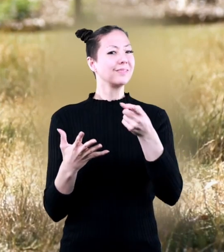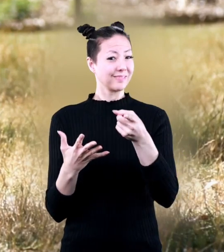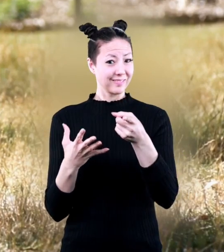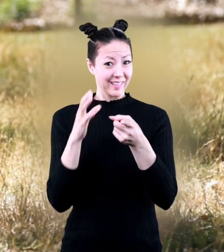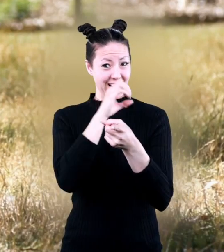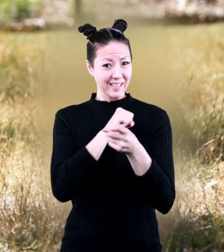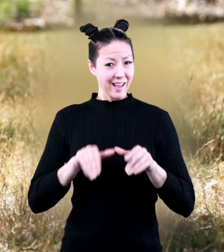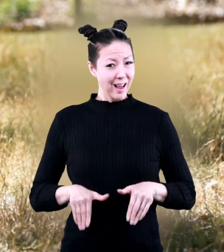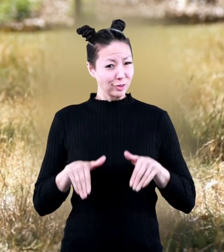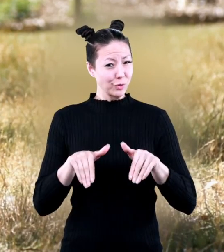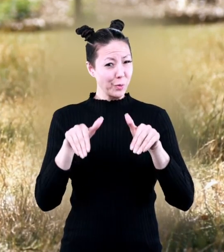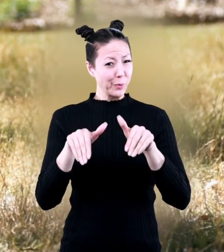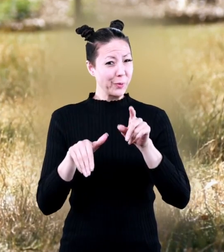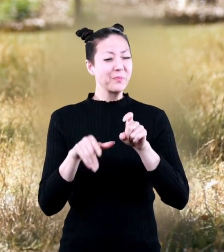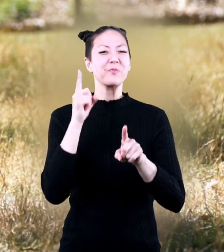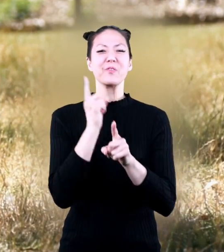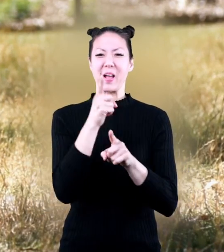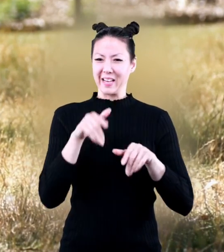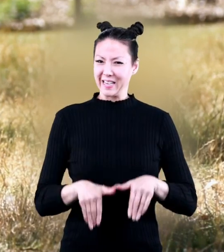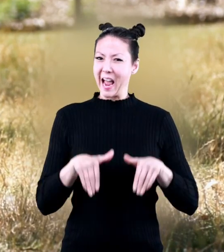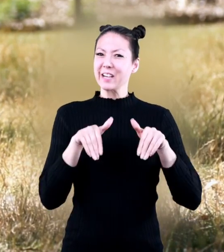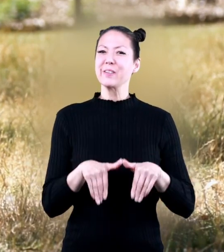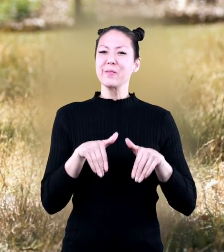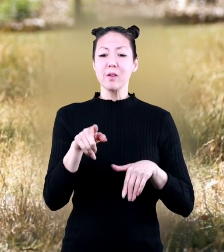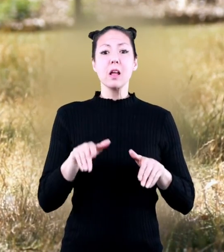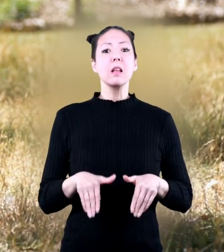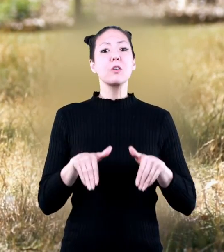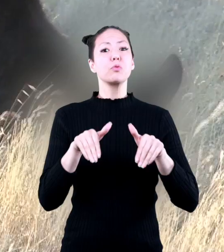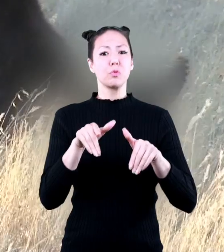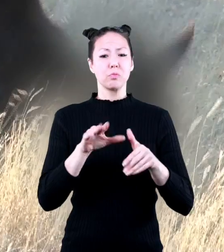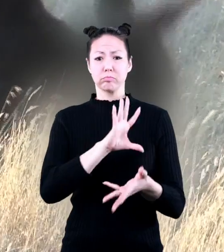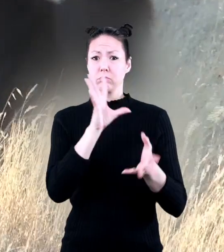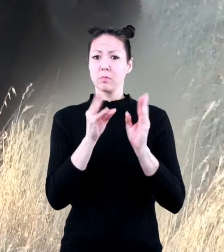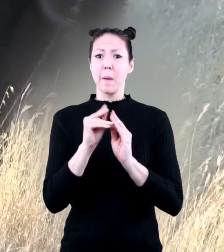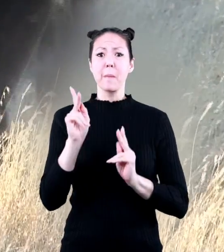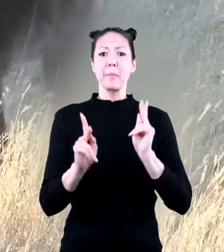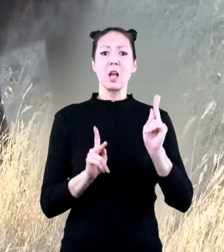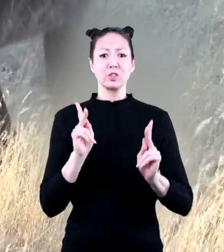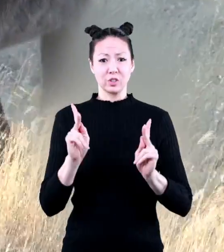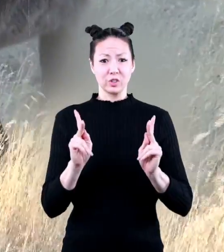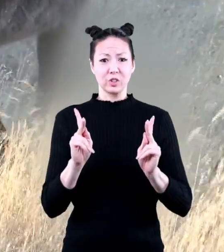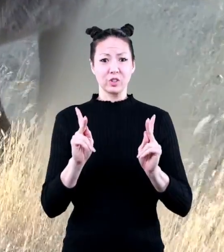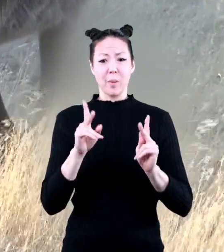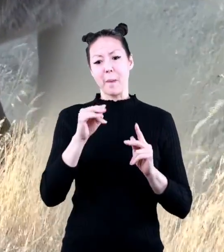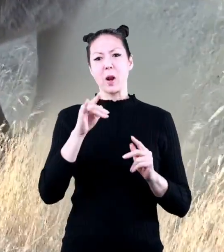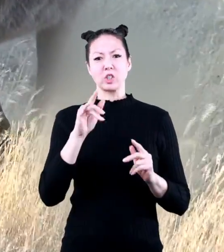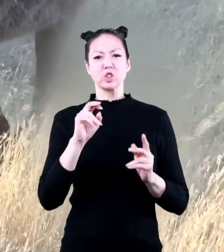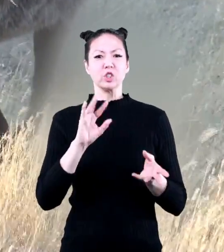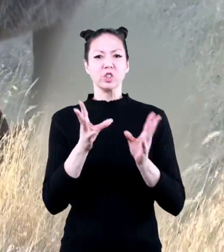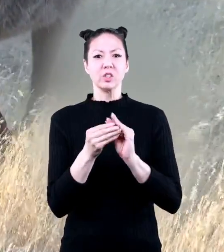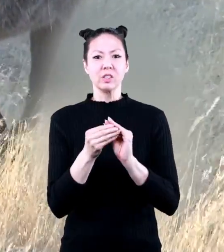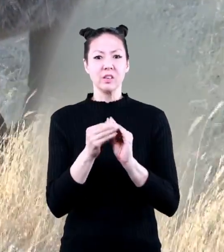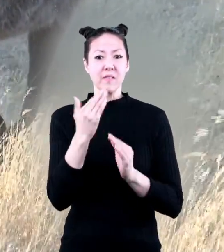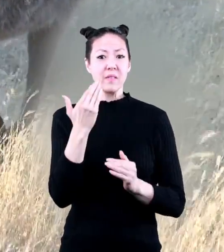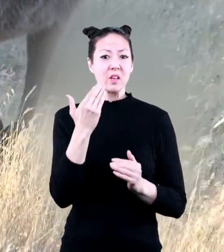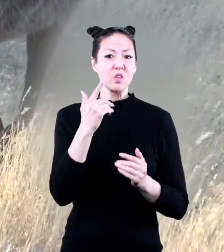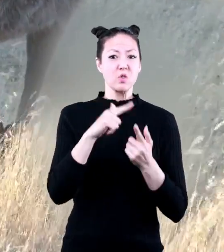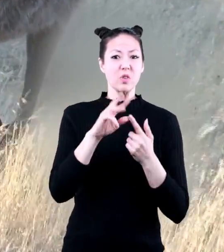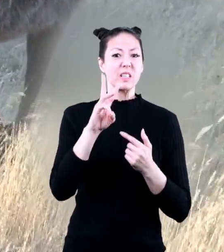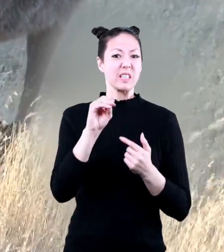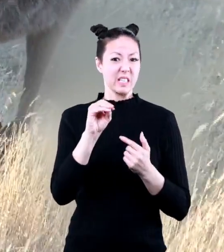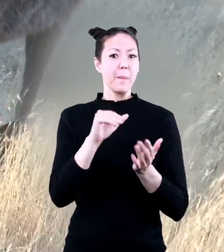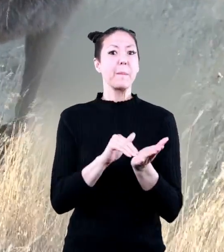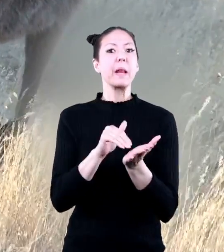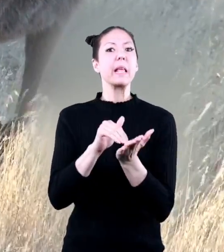in Australia? You guessed it, the kangaroo. The kangaroo's population ranges between 15